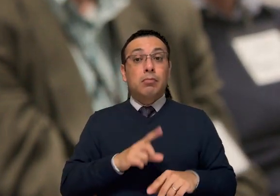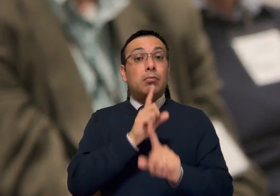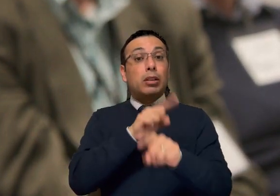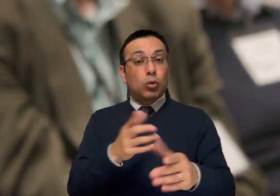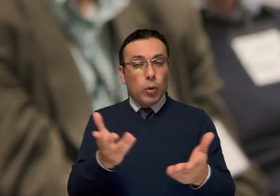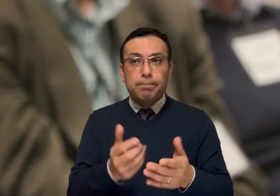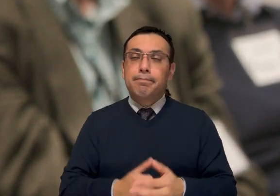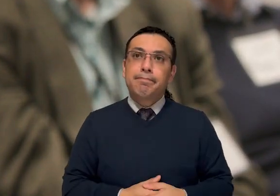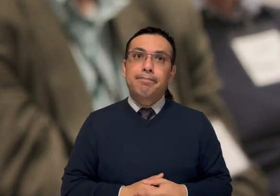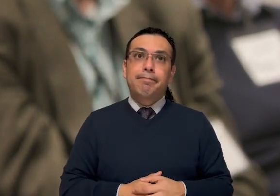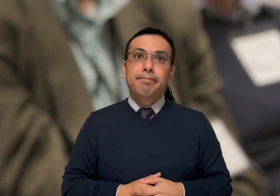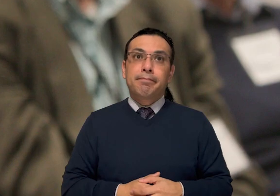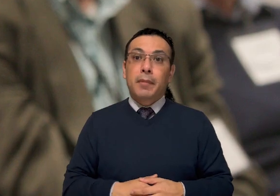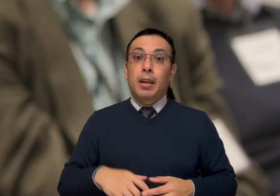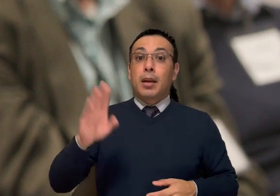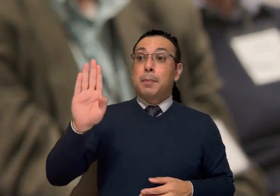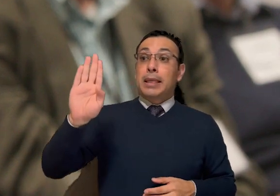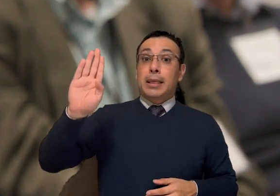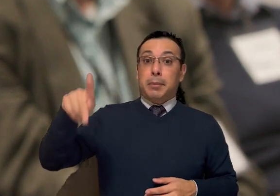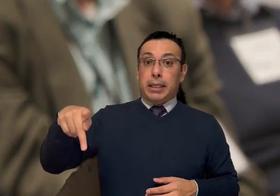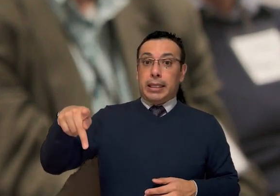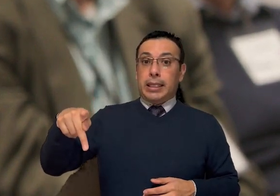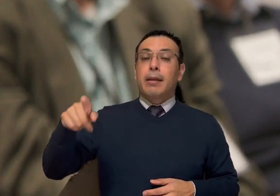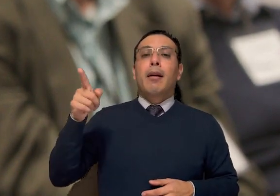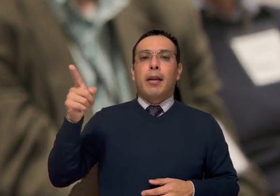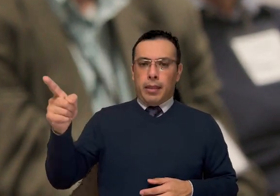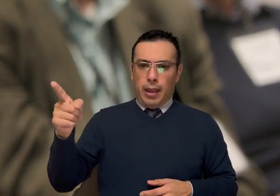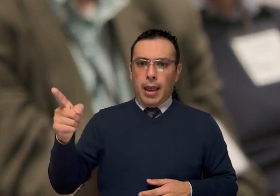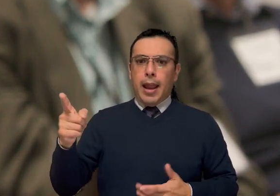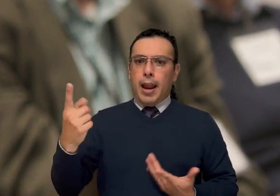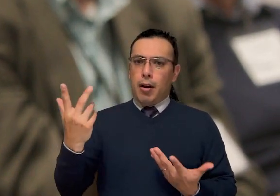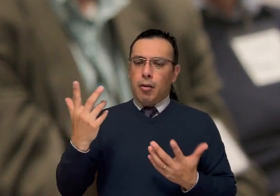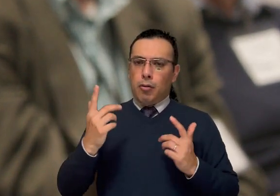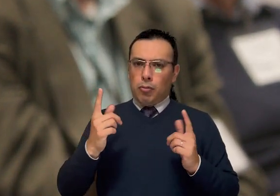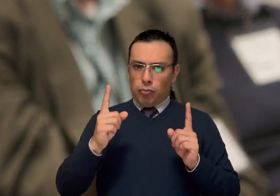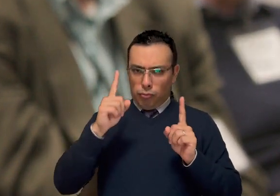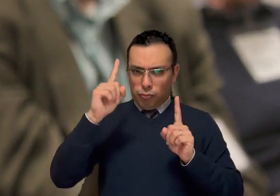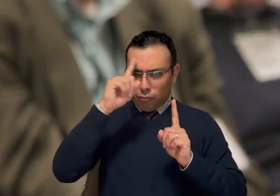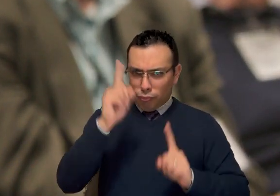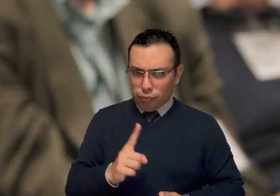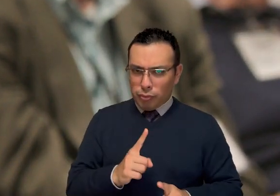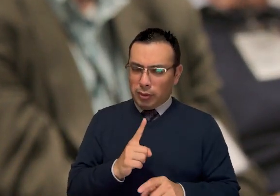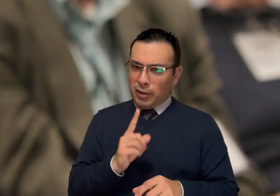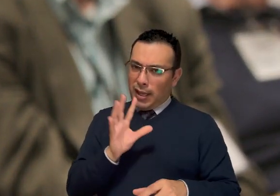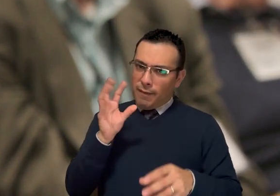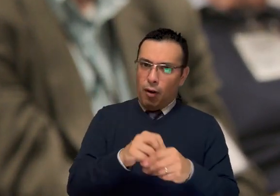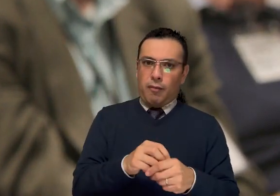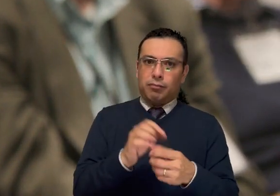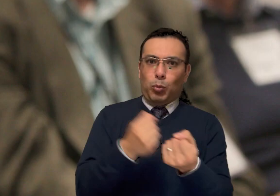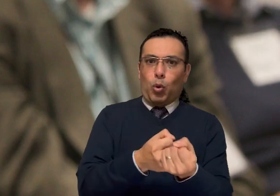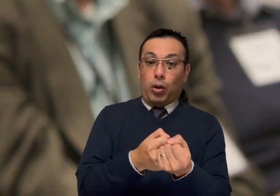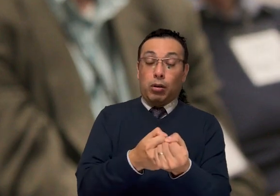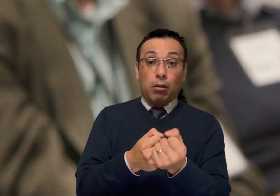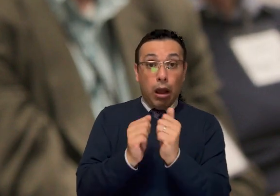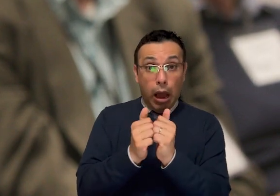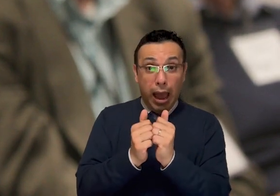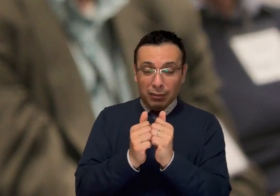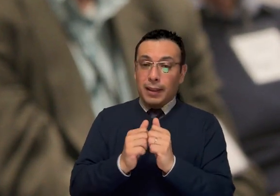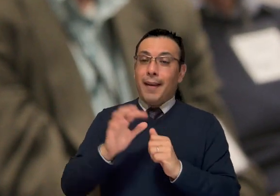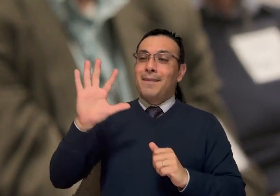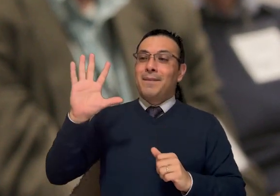is BP bought into Equinor as a 50-50 partner